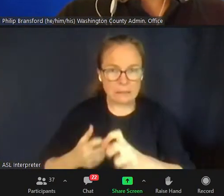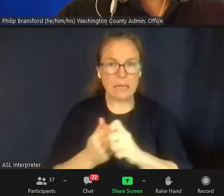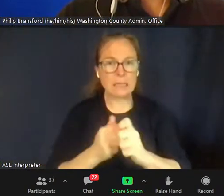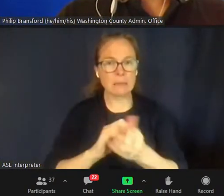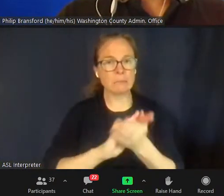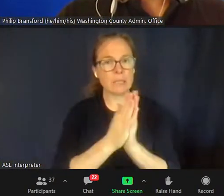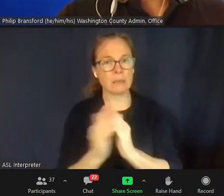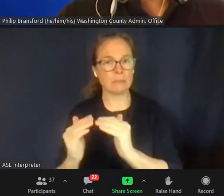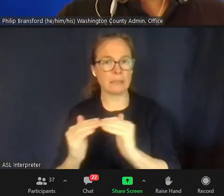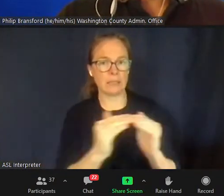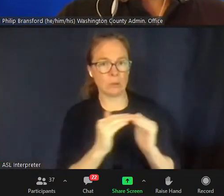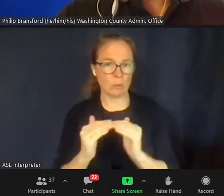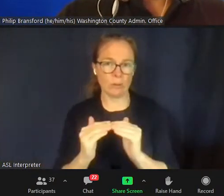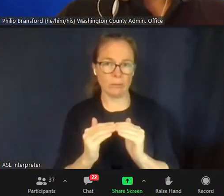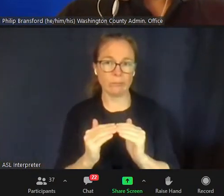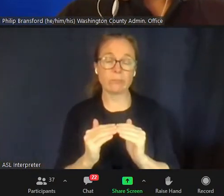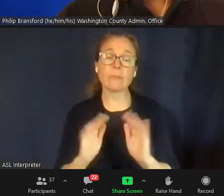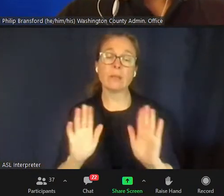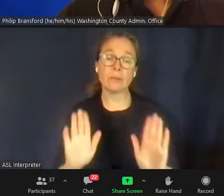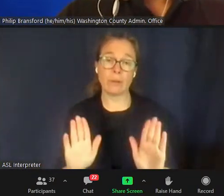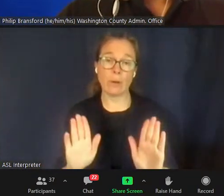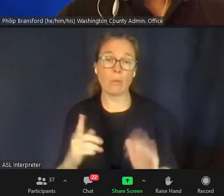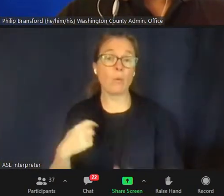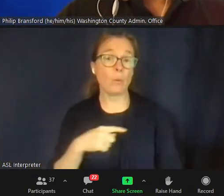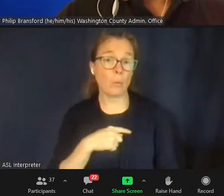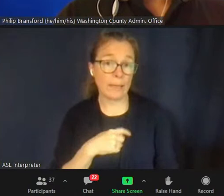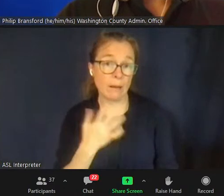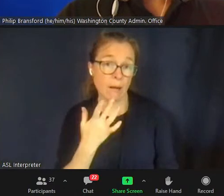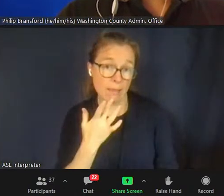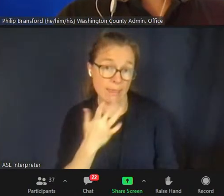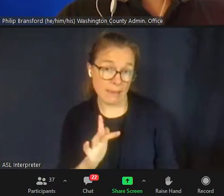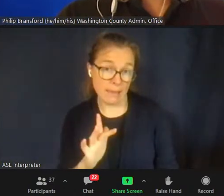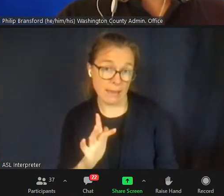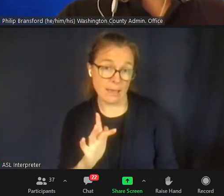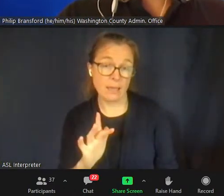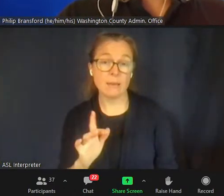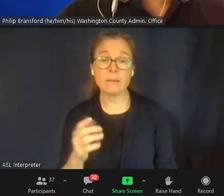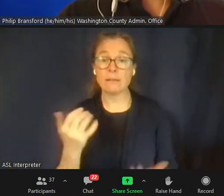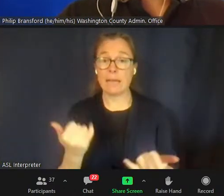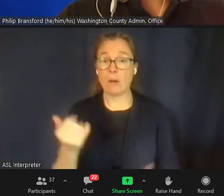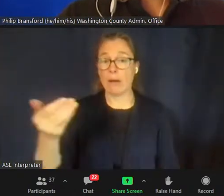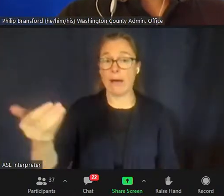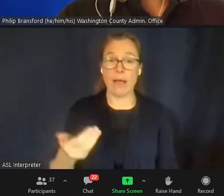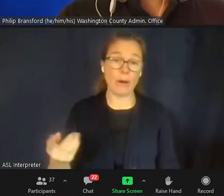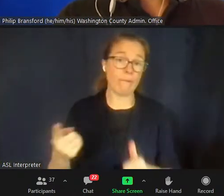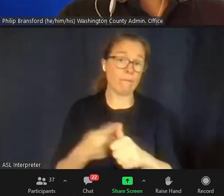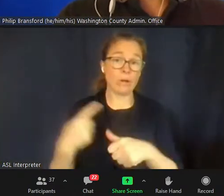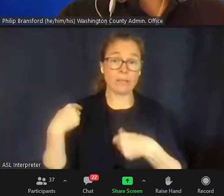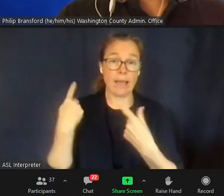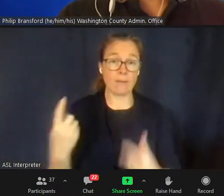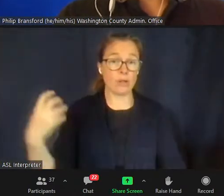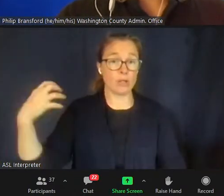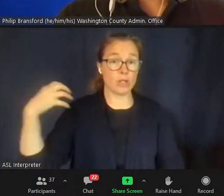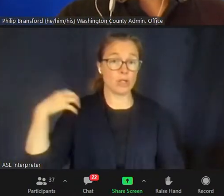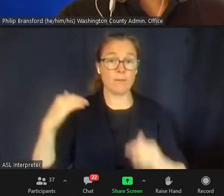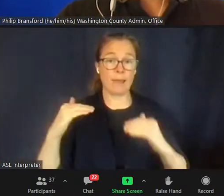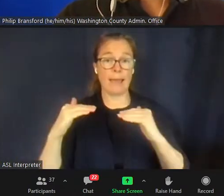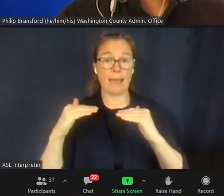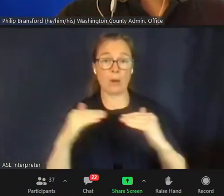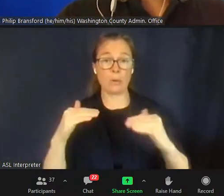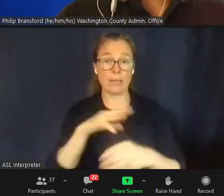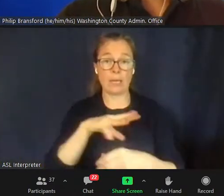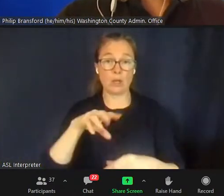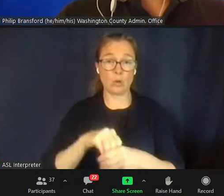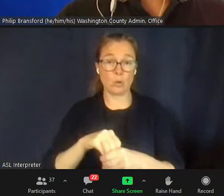So we are blessed, Justice, to have hired our first ever Chief Equity and Inclusion